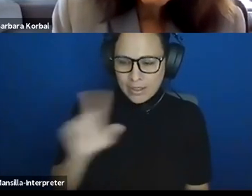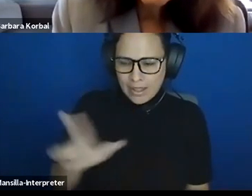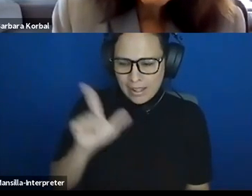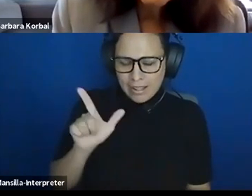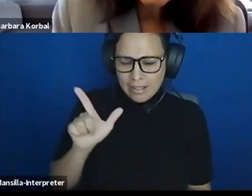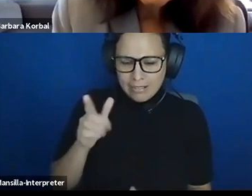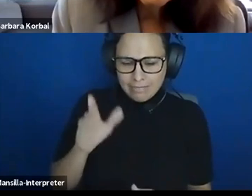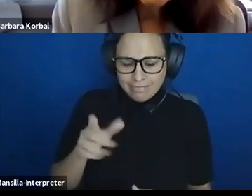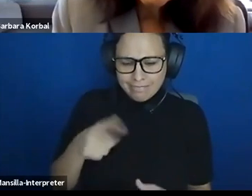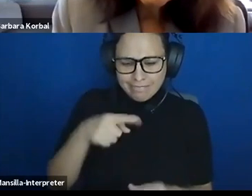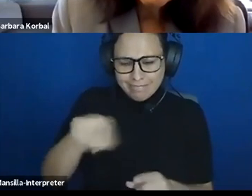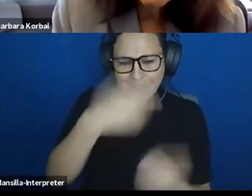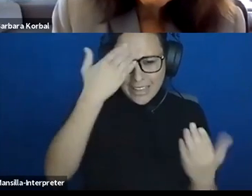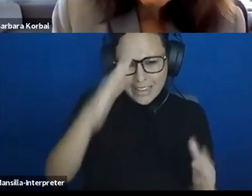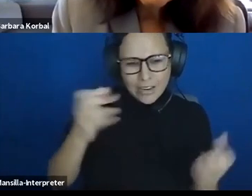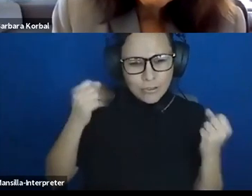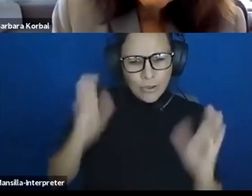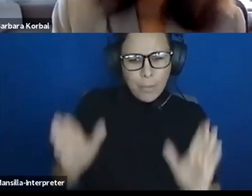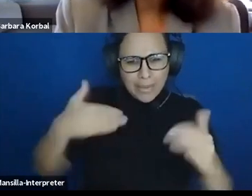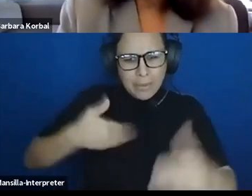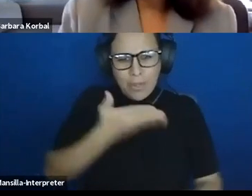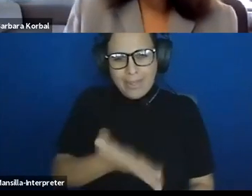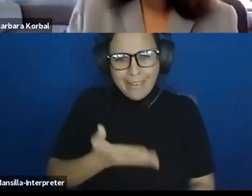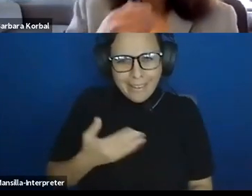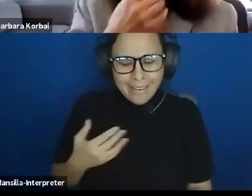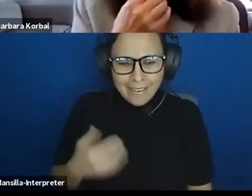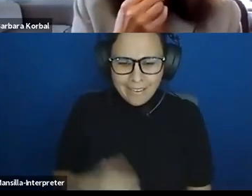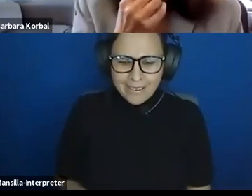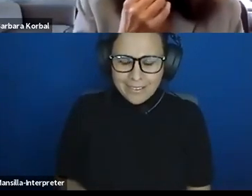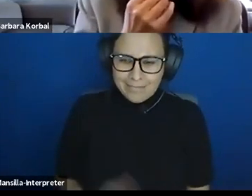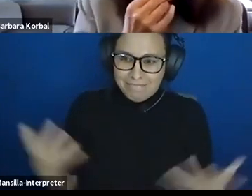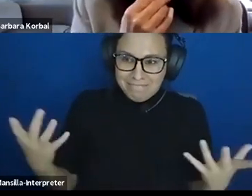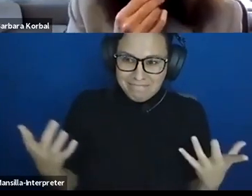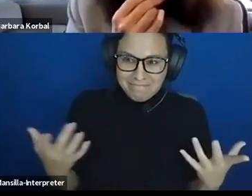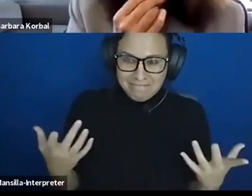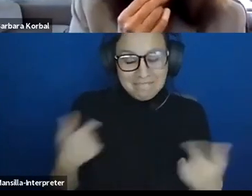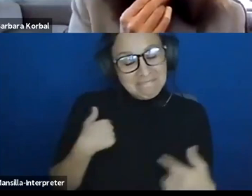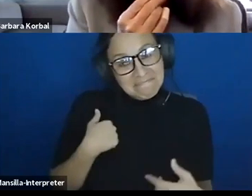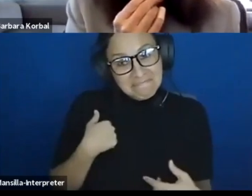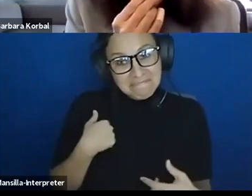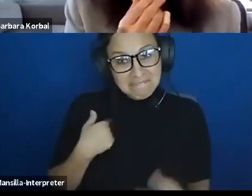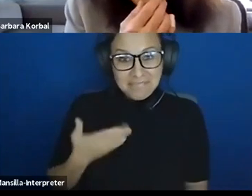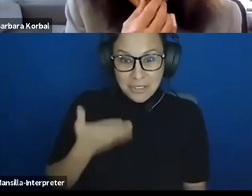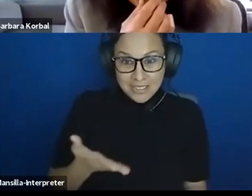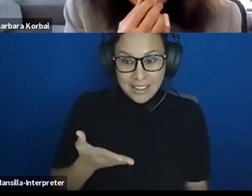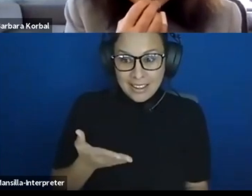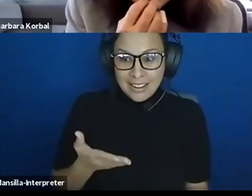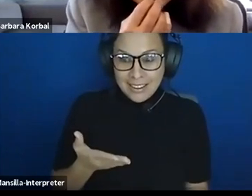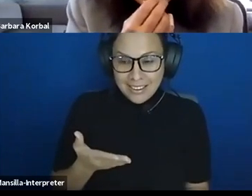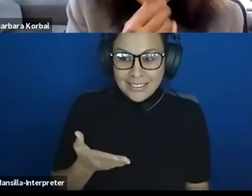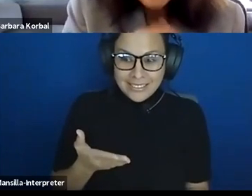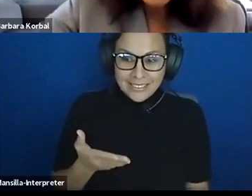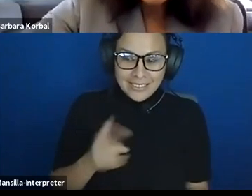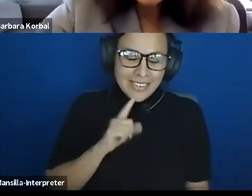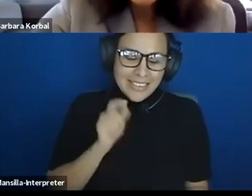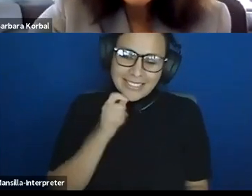know there were these many boxes. So it was kind of, I was there and it was really neat